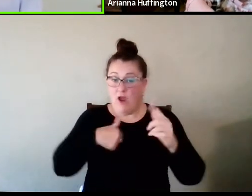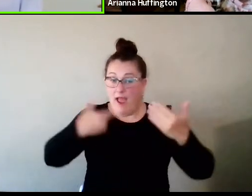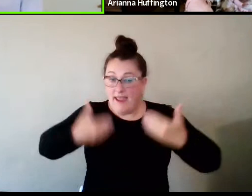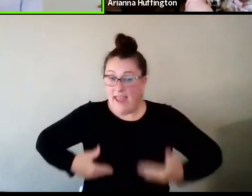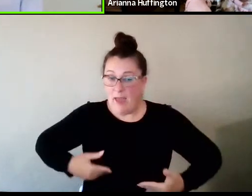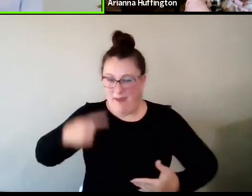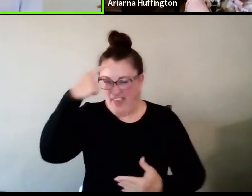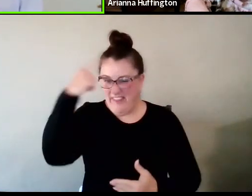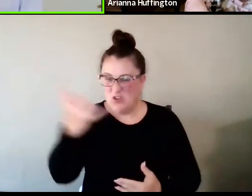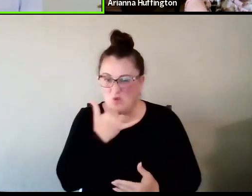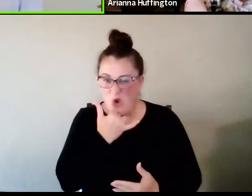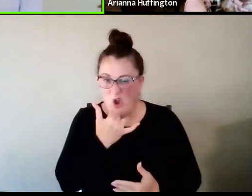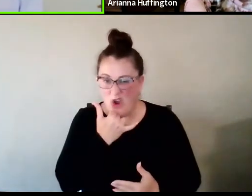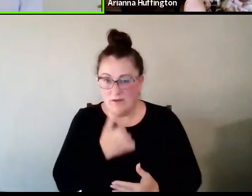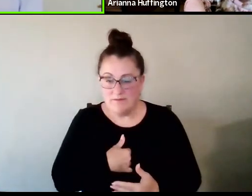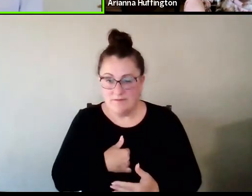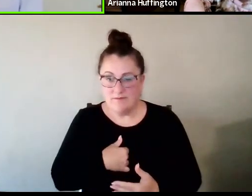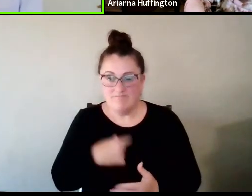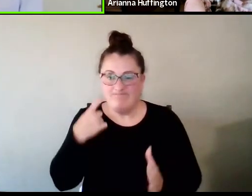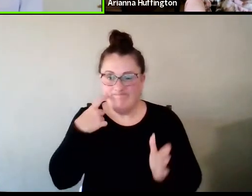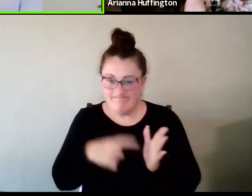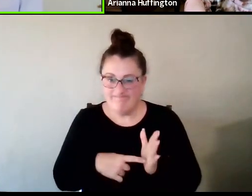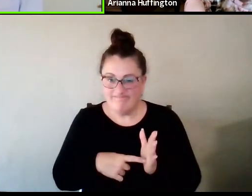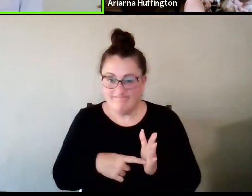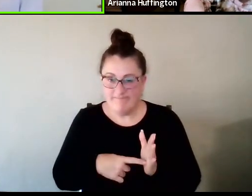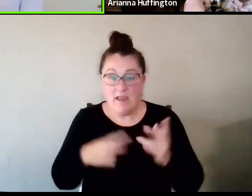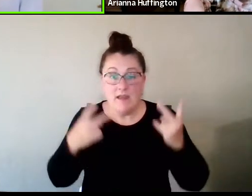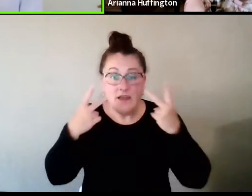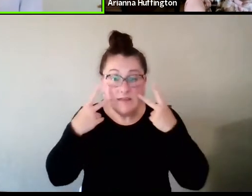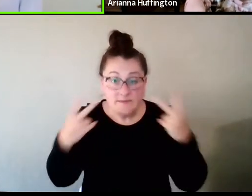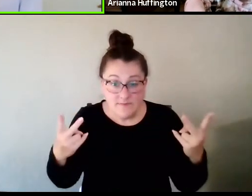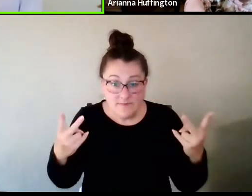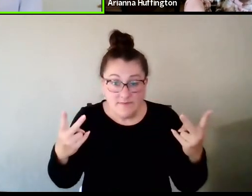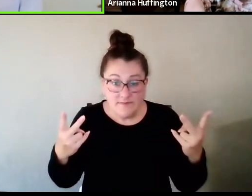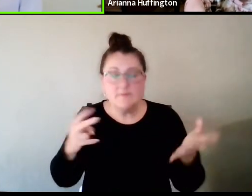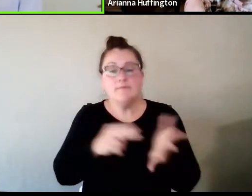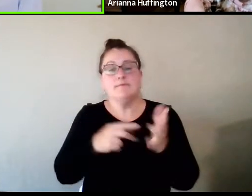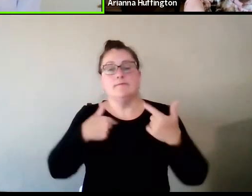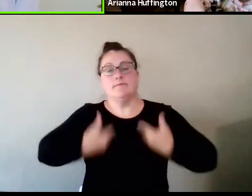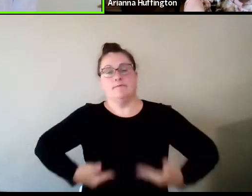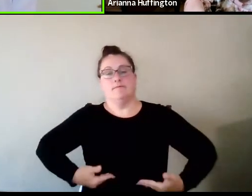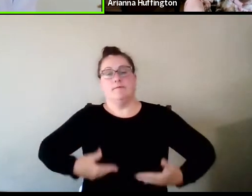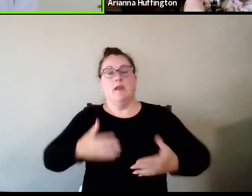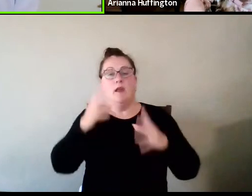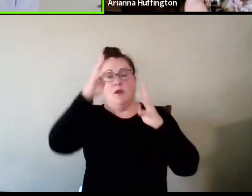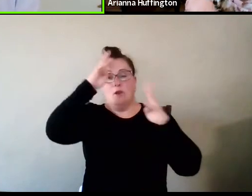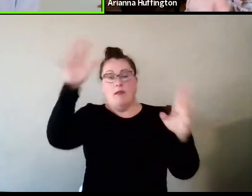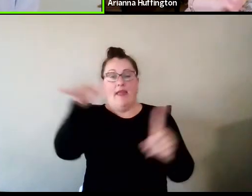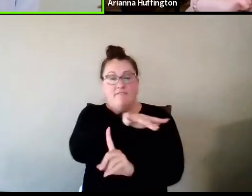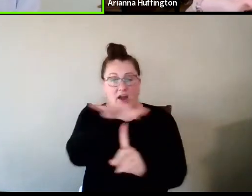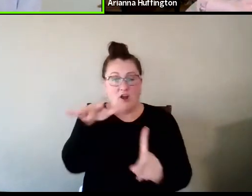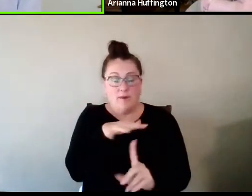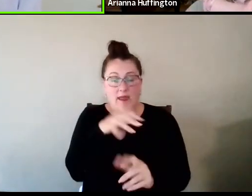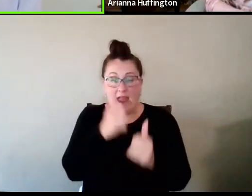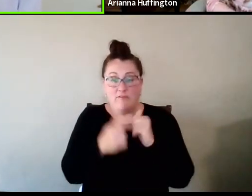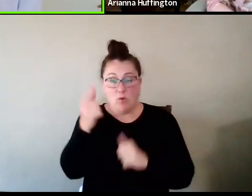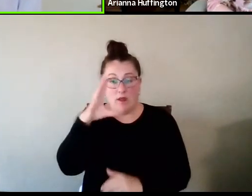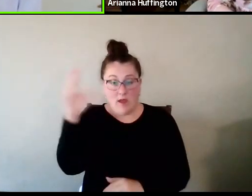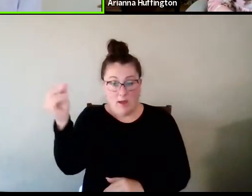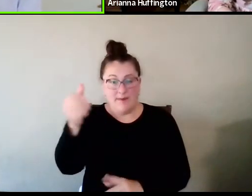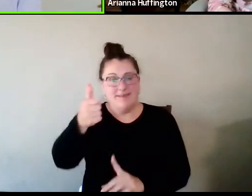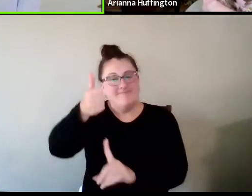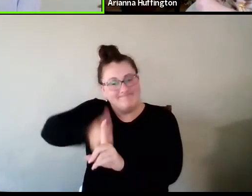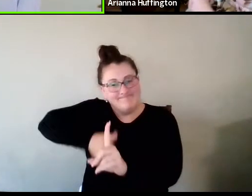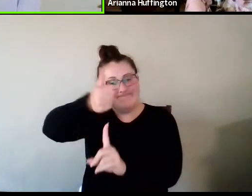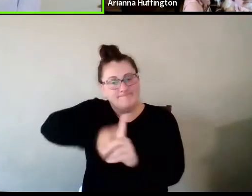wrong. It's I am seen, therefore I am. And if we can create an environment where everybody at the company, every single